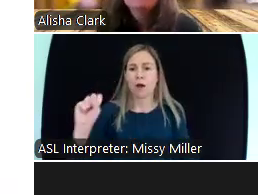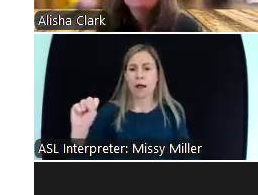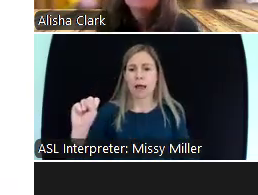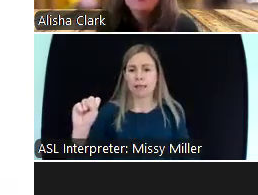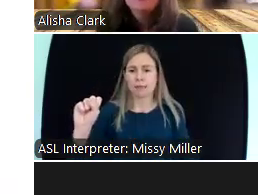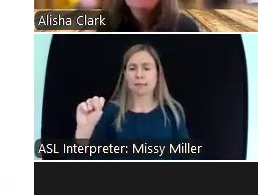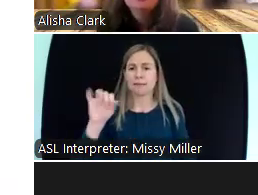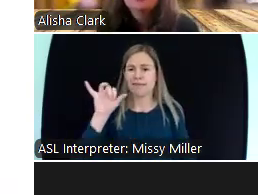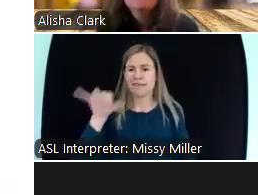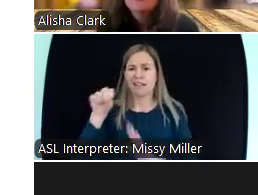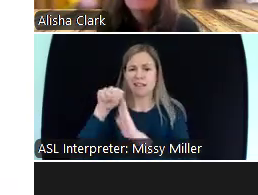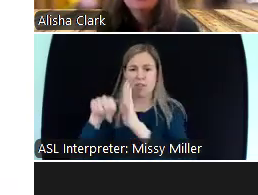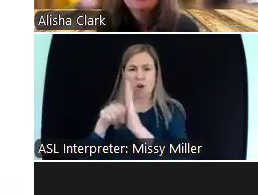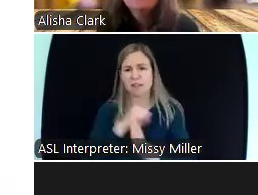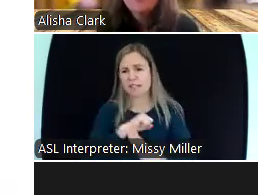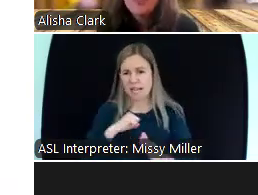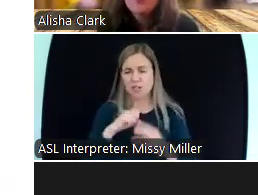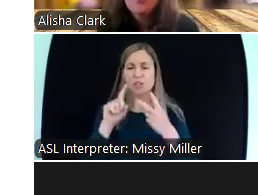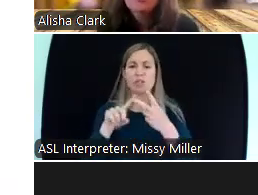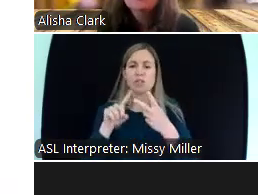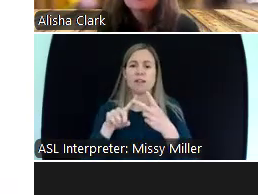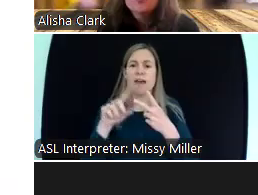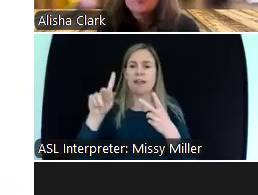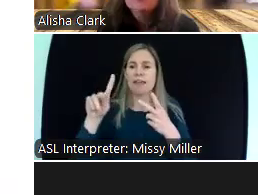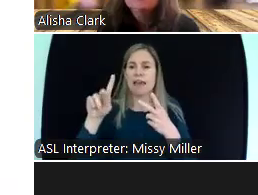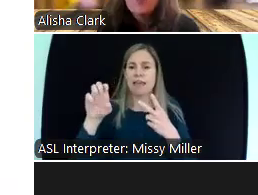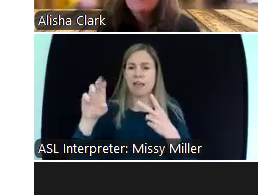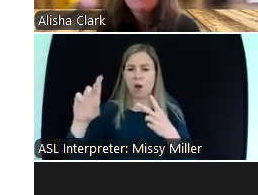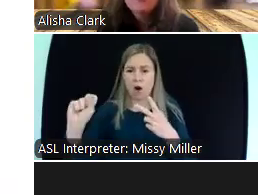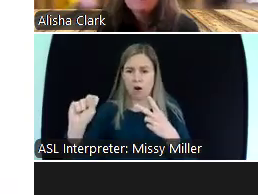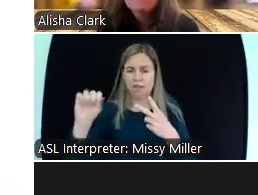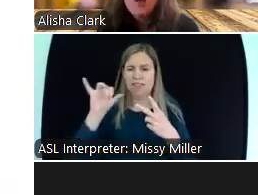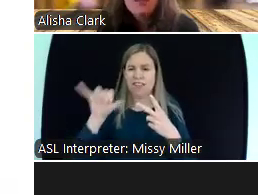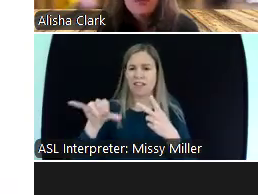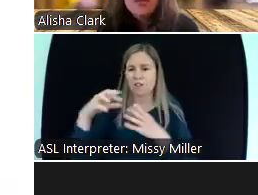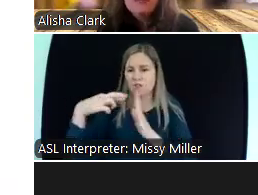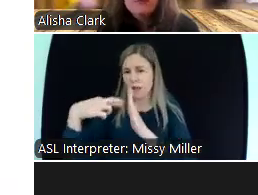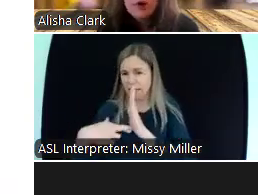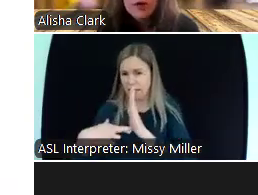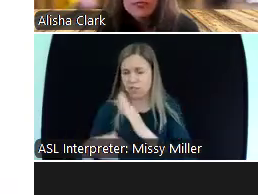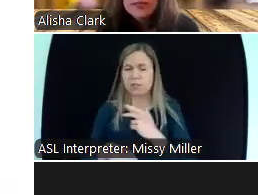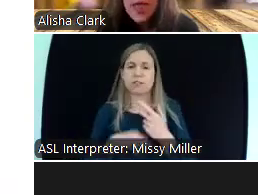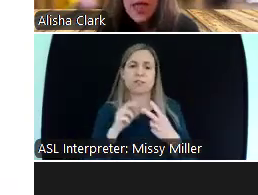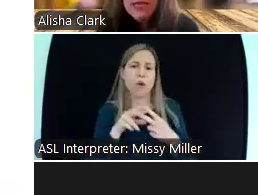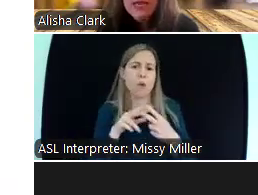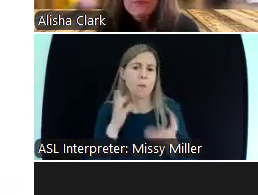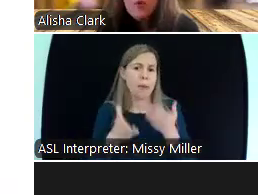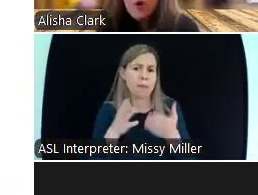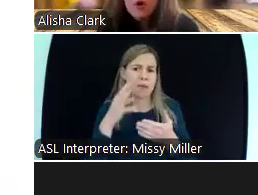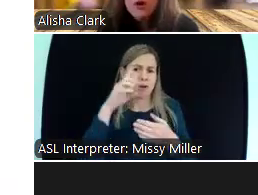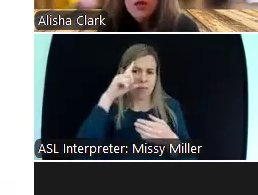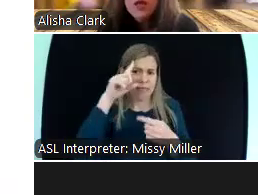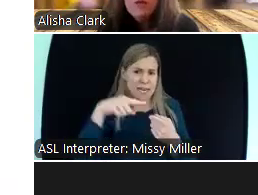and there's the Kentucky Administrative Regulations, the KARs. And so I think you might be referring to that. And if